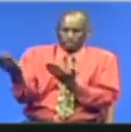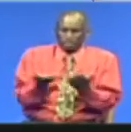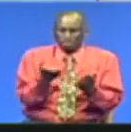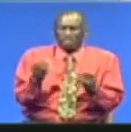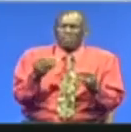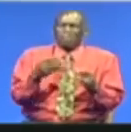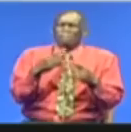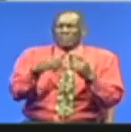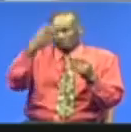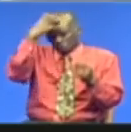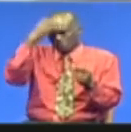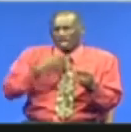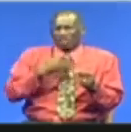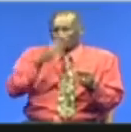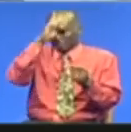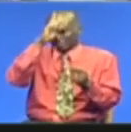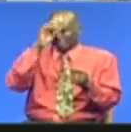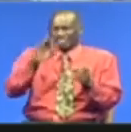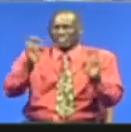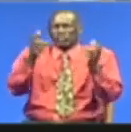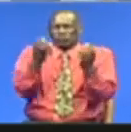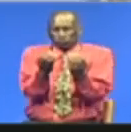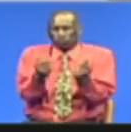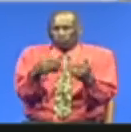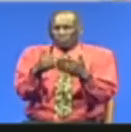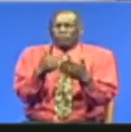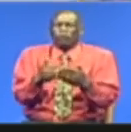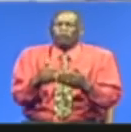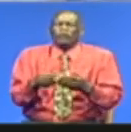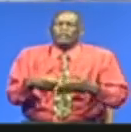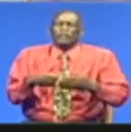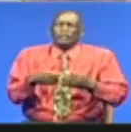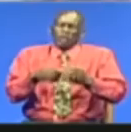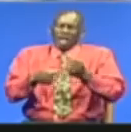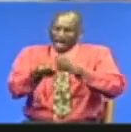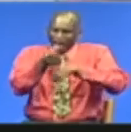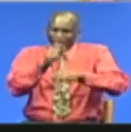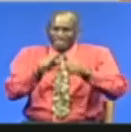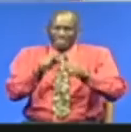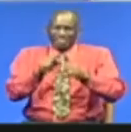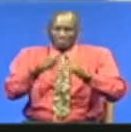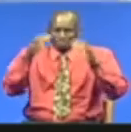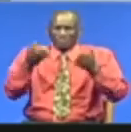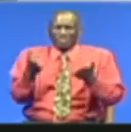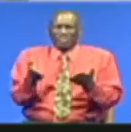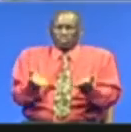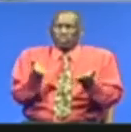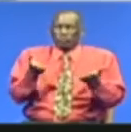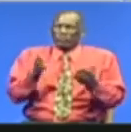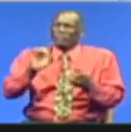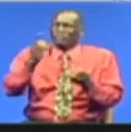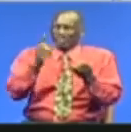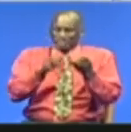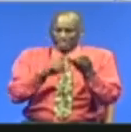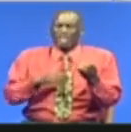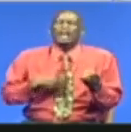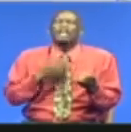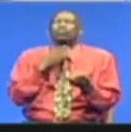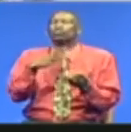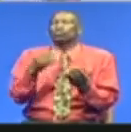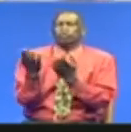accomplish before making any major steps in life. No, today, I want to go and take a shower. Yes. I've